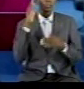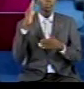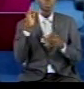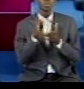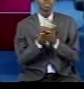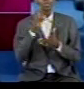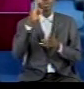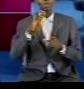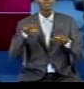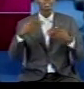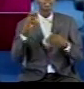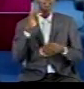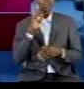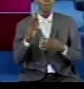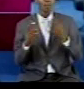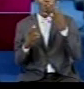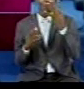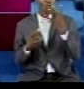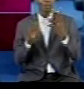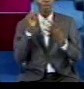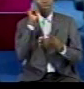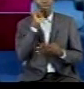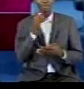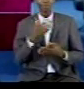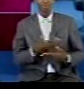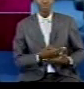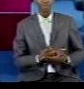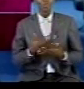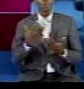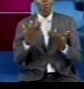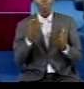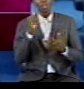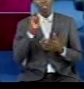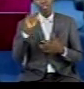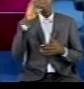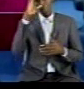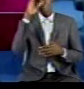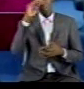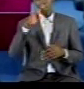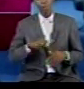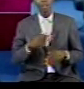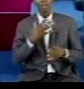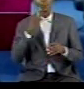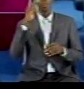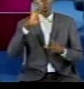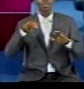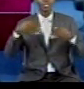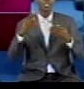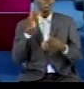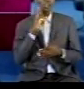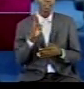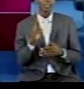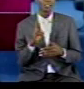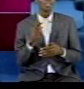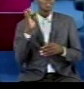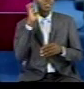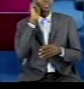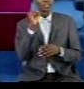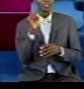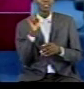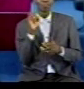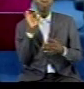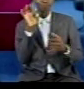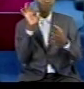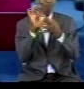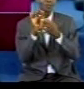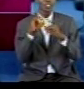girls and she desired a baby boy. And God granted her her desire. So I keyed into that testimony.